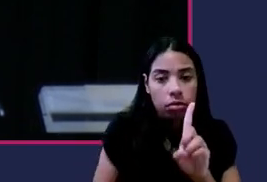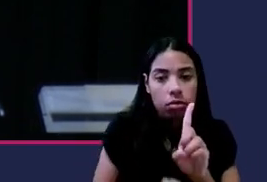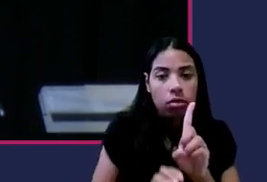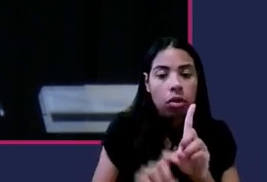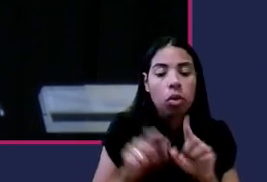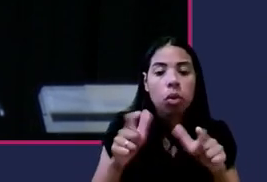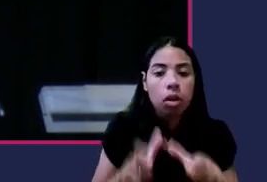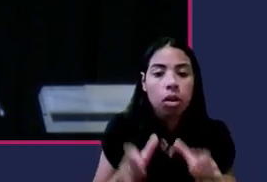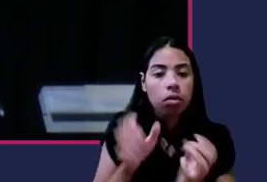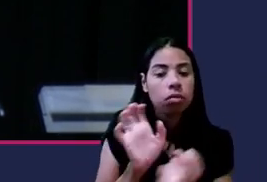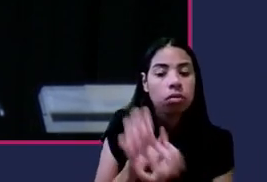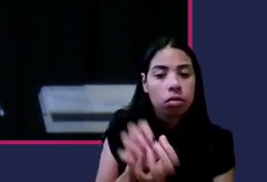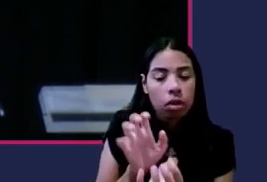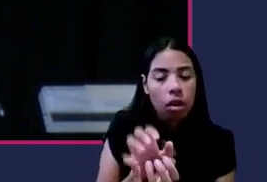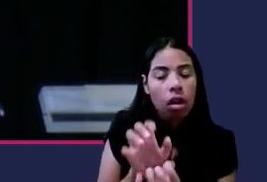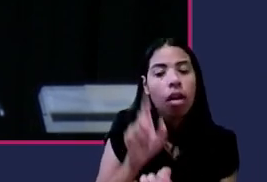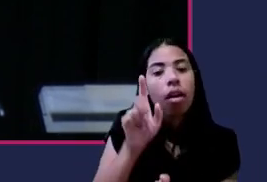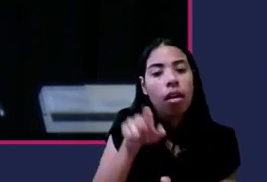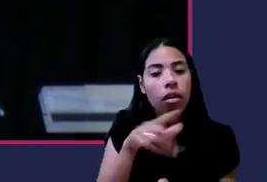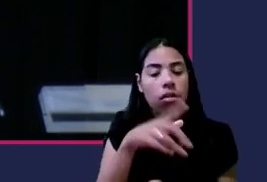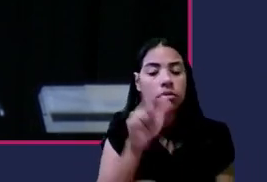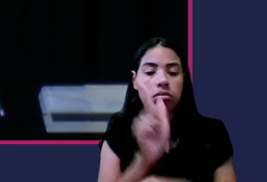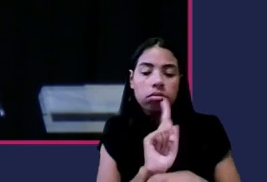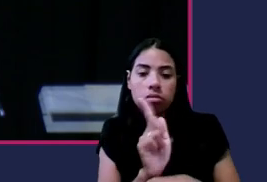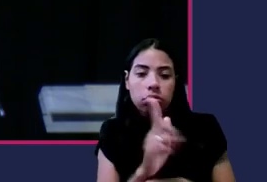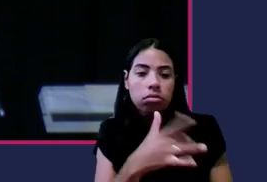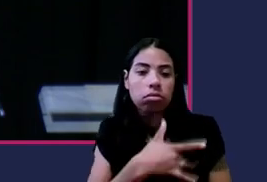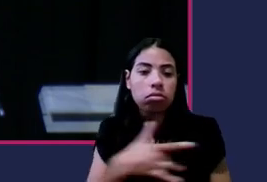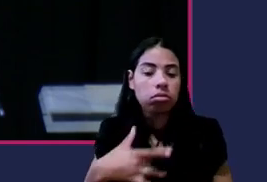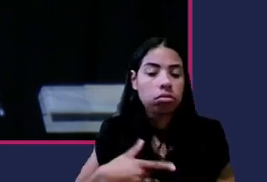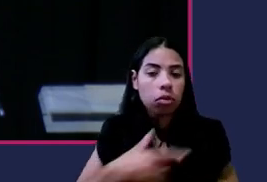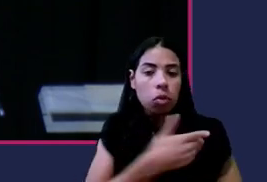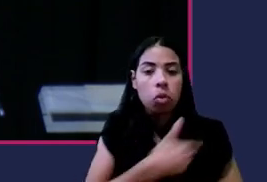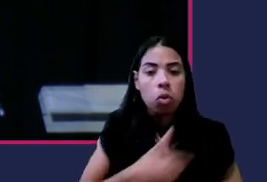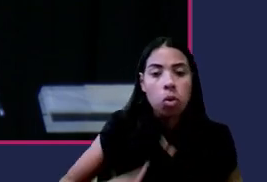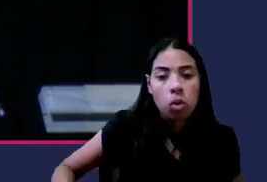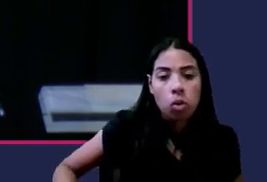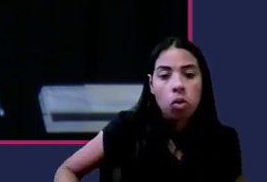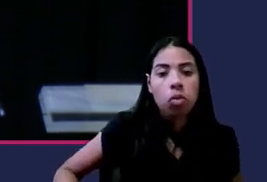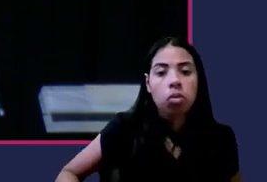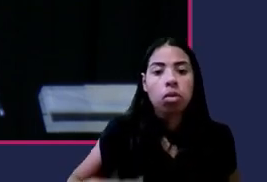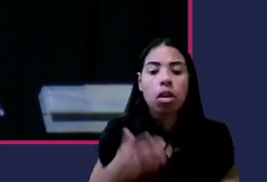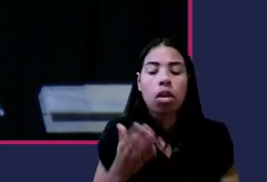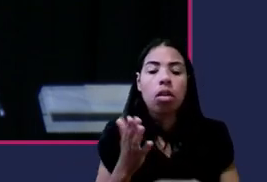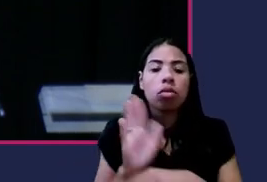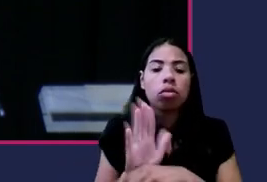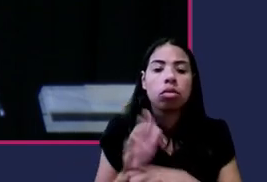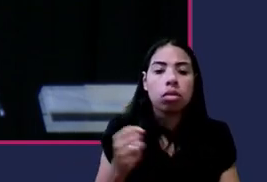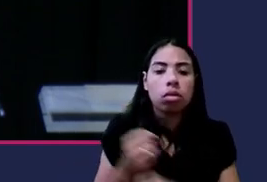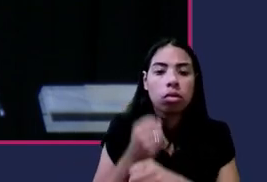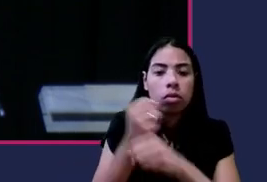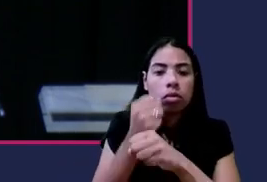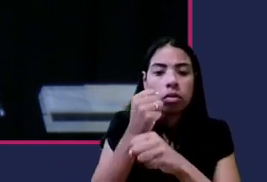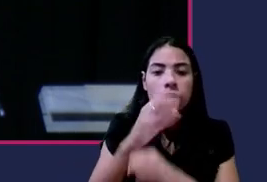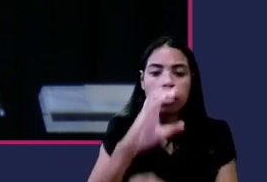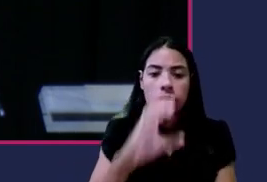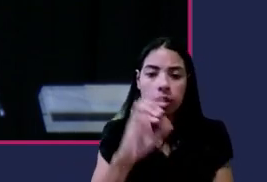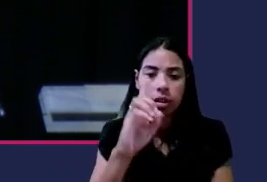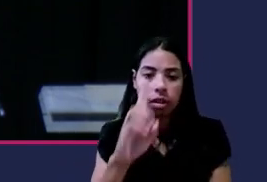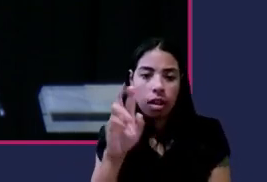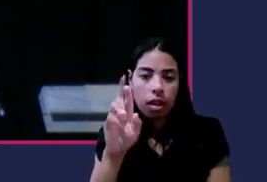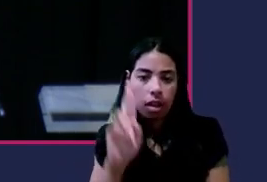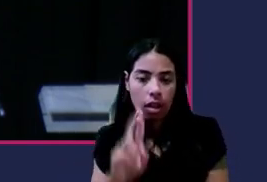and Citizenship that work in management, in public health, to create the